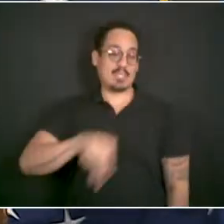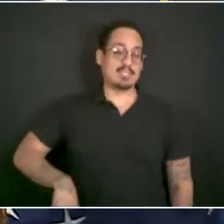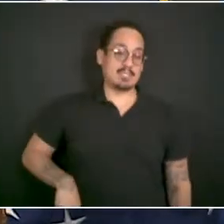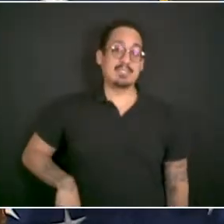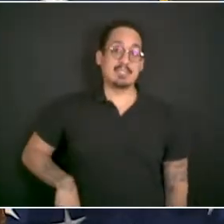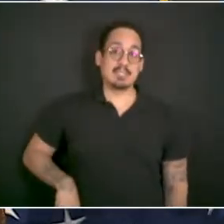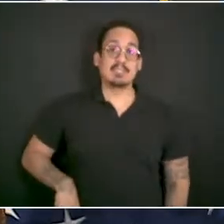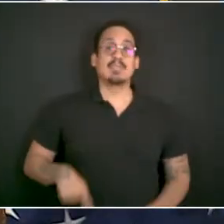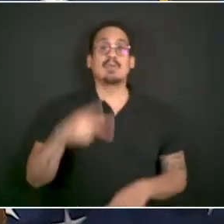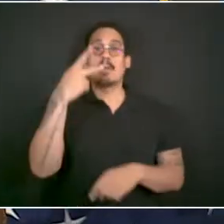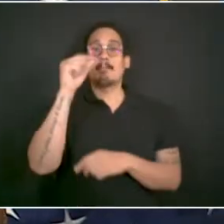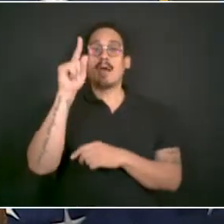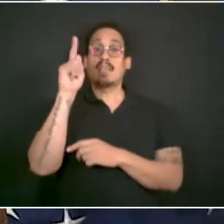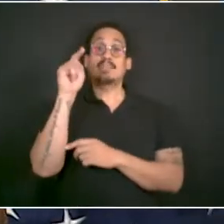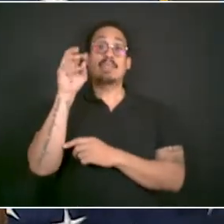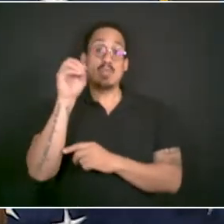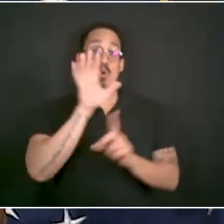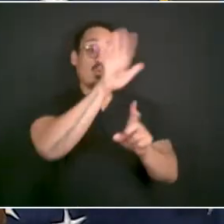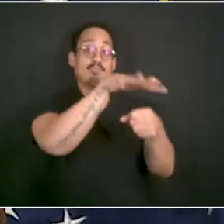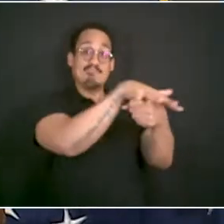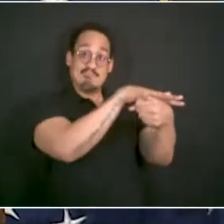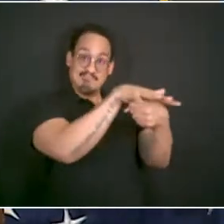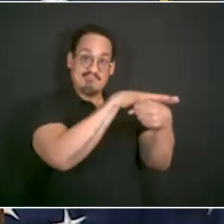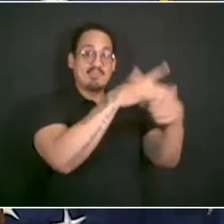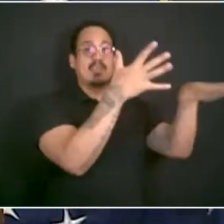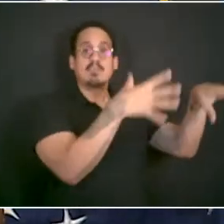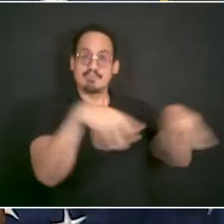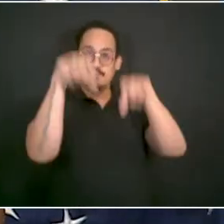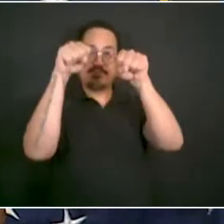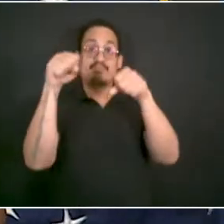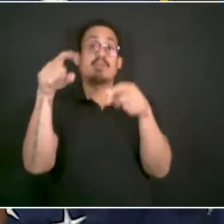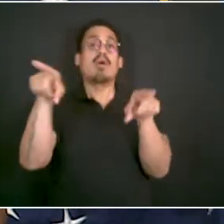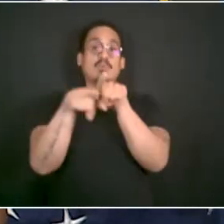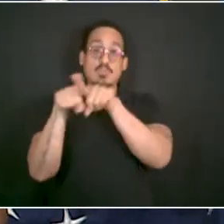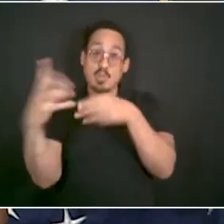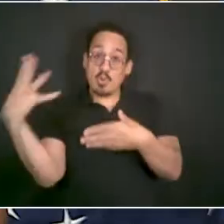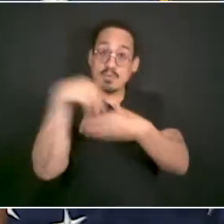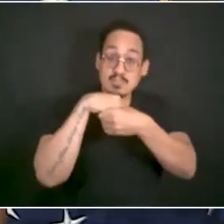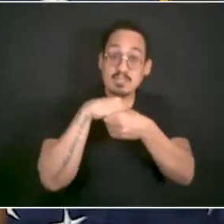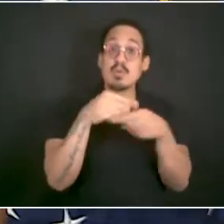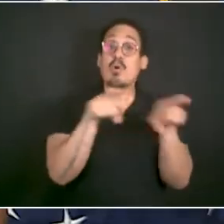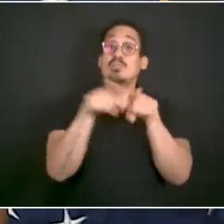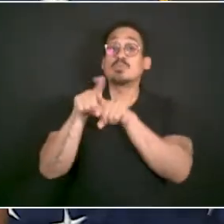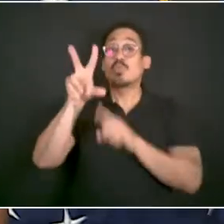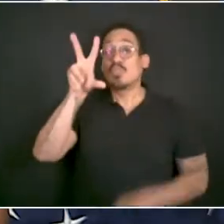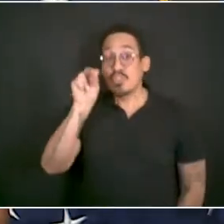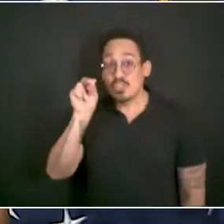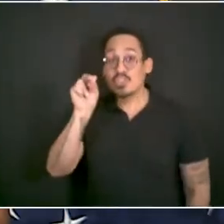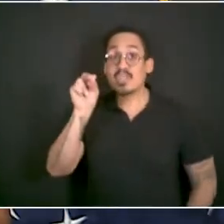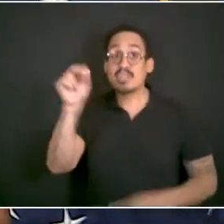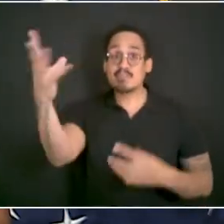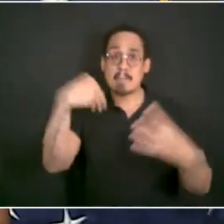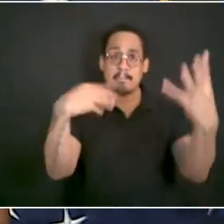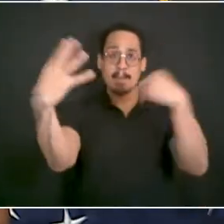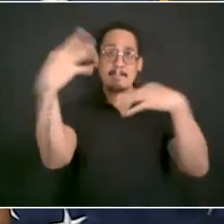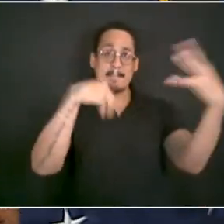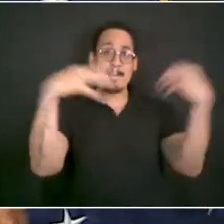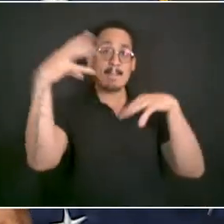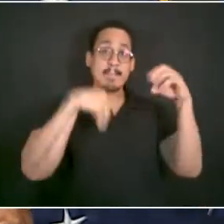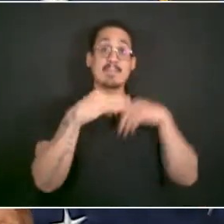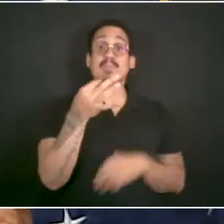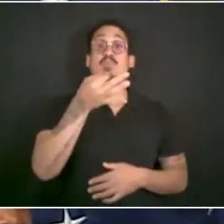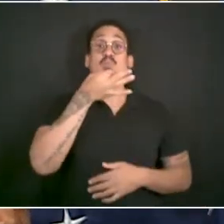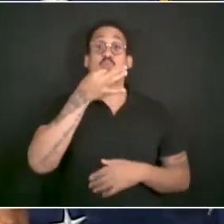Committee, Honorable Robert Holden, District 30. Also, we're going to hear a little bit about this property tax relief for the veterans for the Cold War property tax.